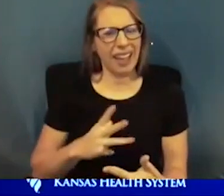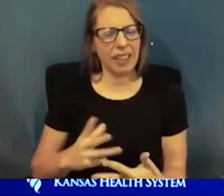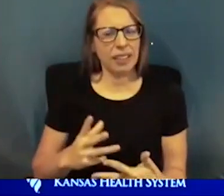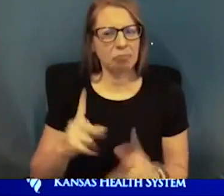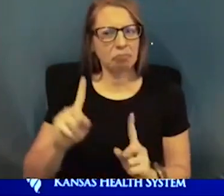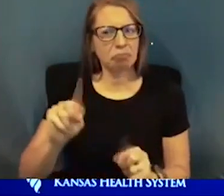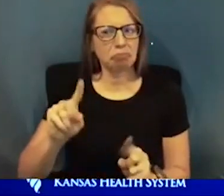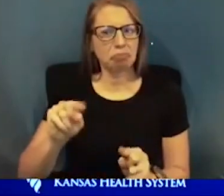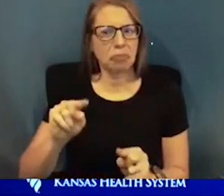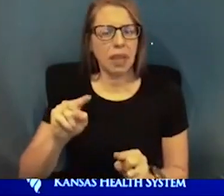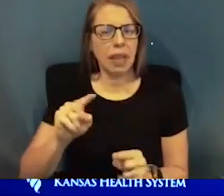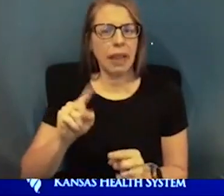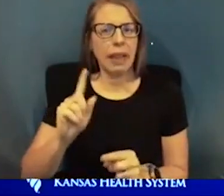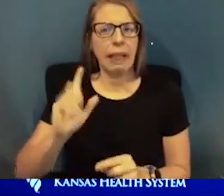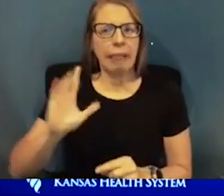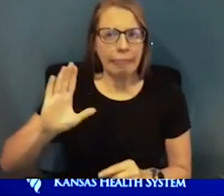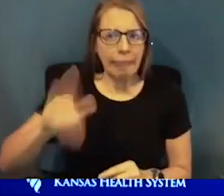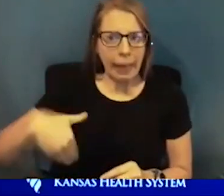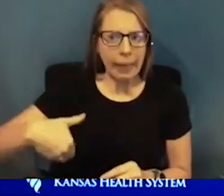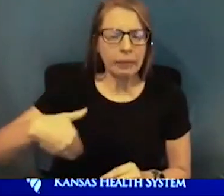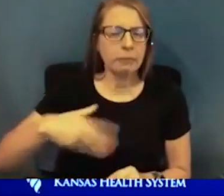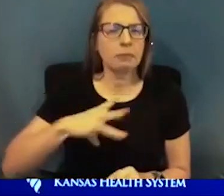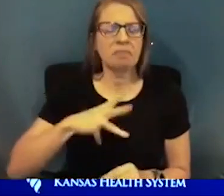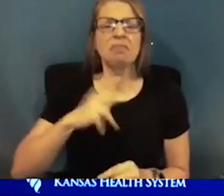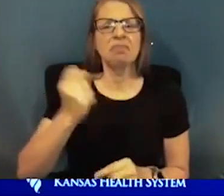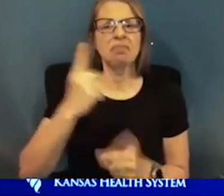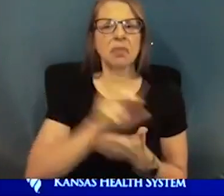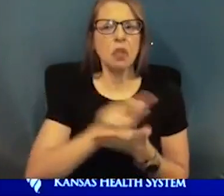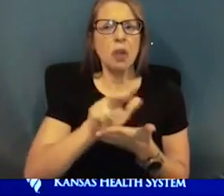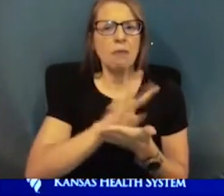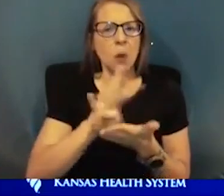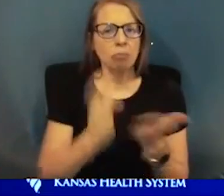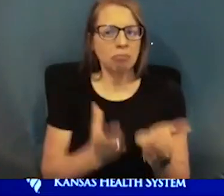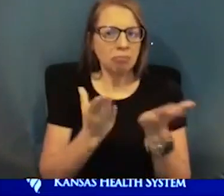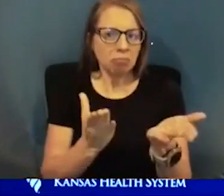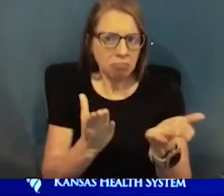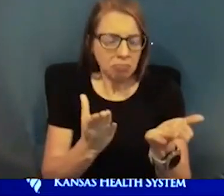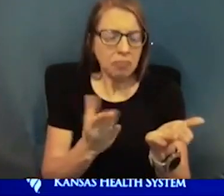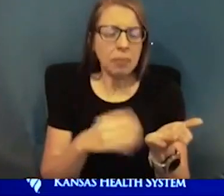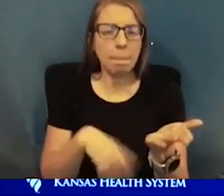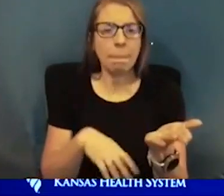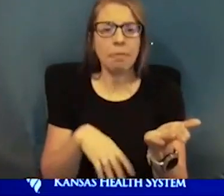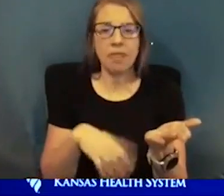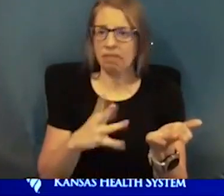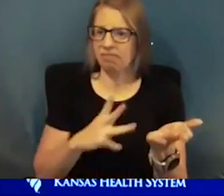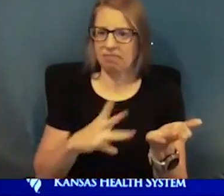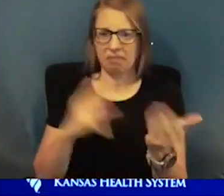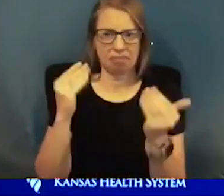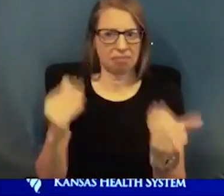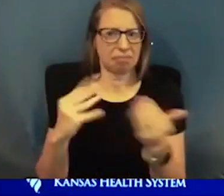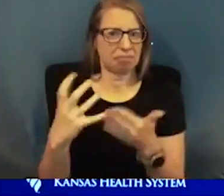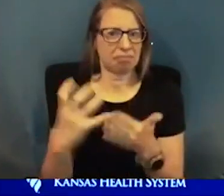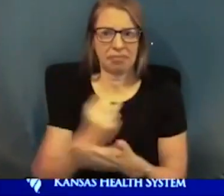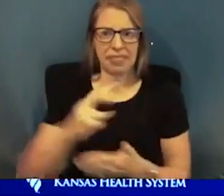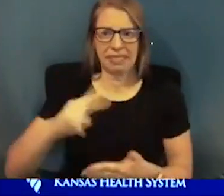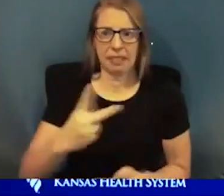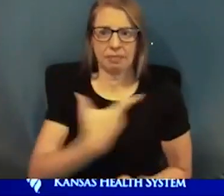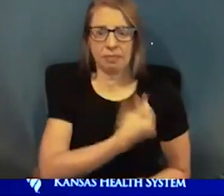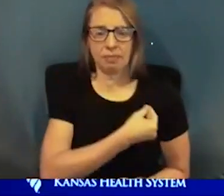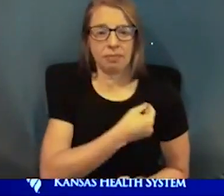those 3 or 4 weeks, depending on what vaccine manufacturer you're using. It is totally fine to go ahead and get that even after